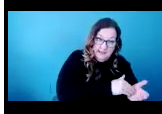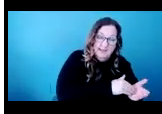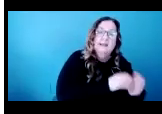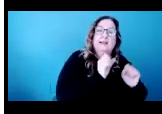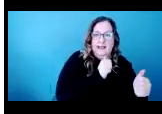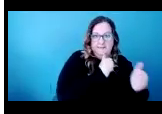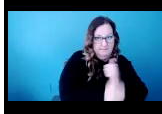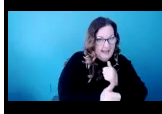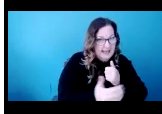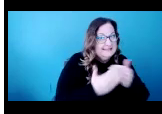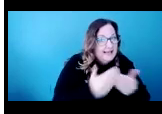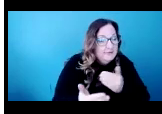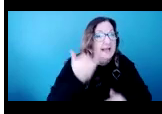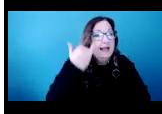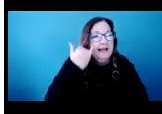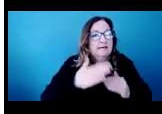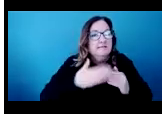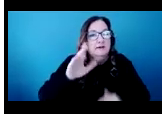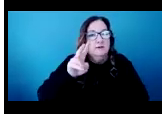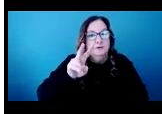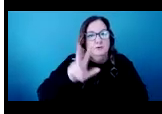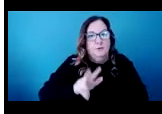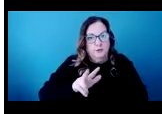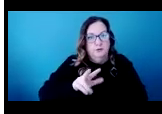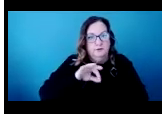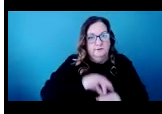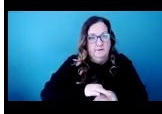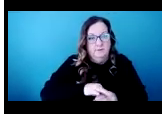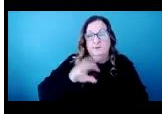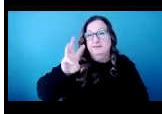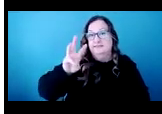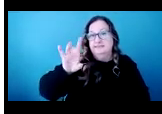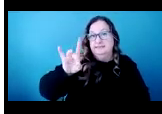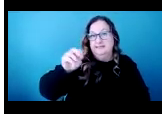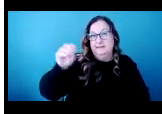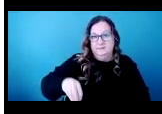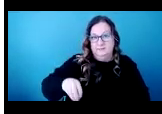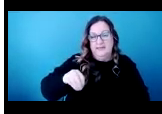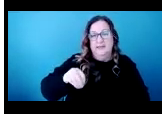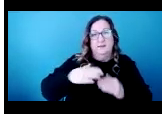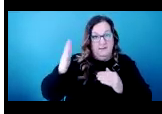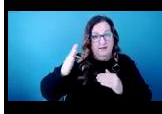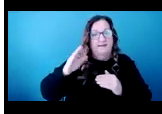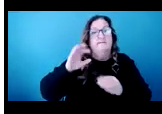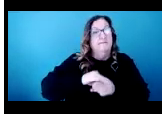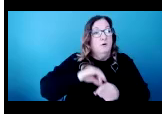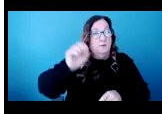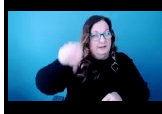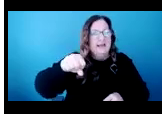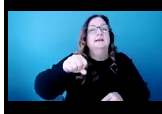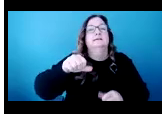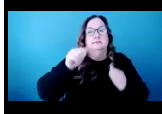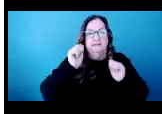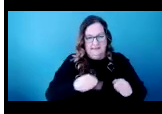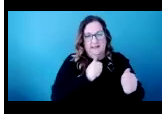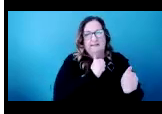least 2/3. So at least 68% voting yes. So it's not just the simple majority